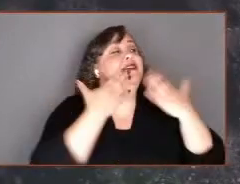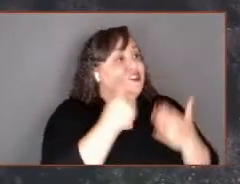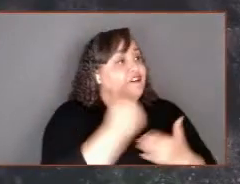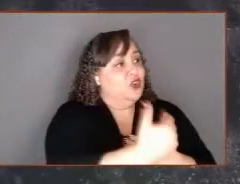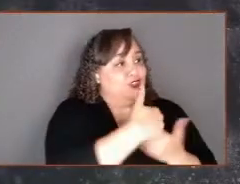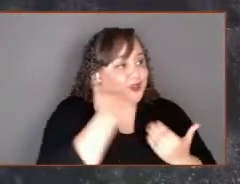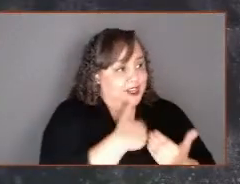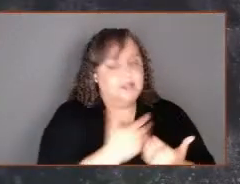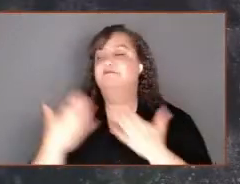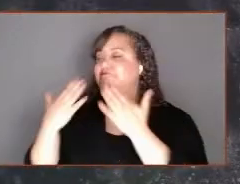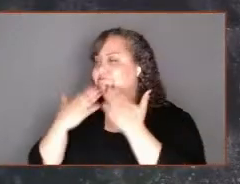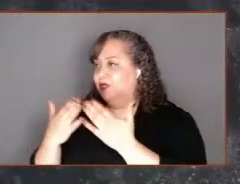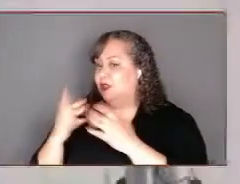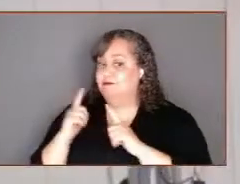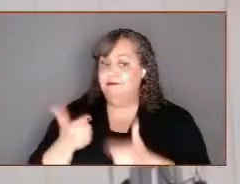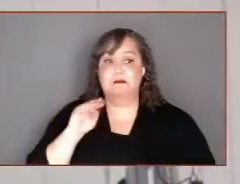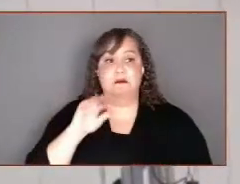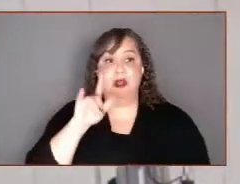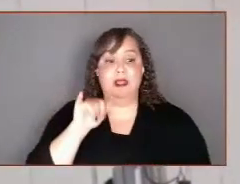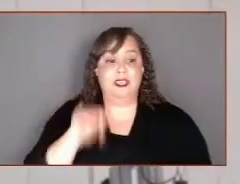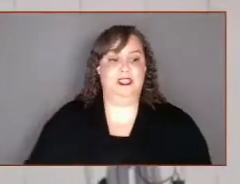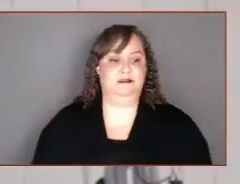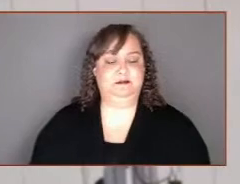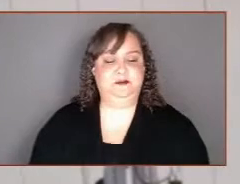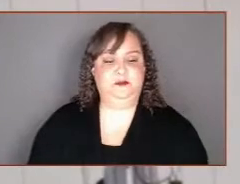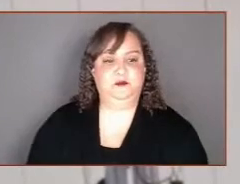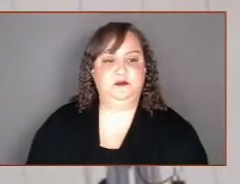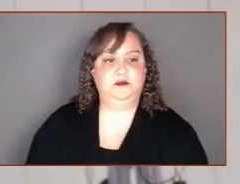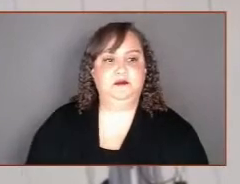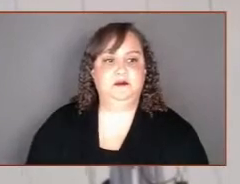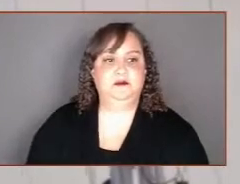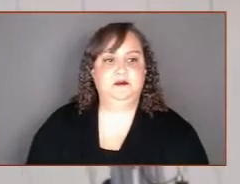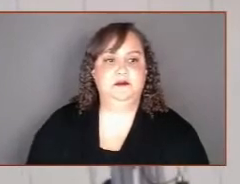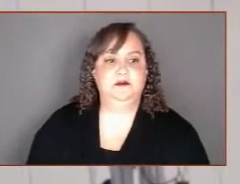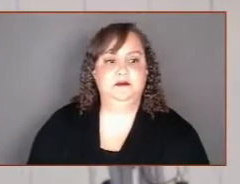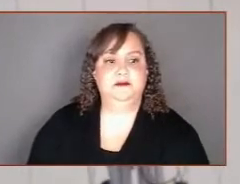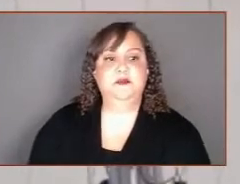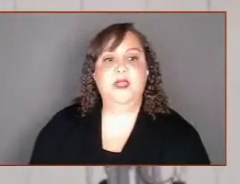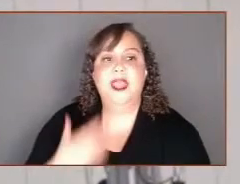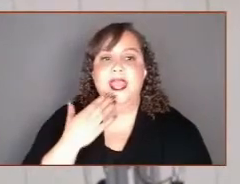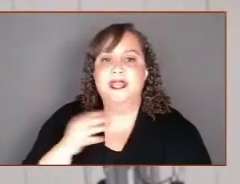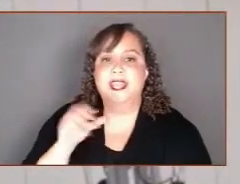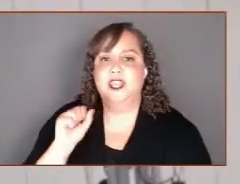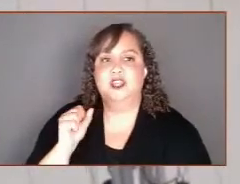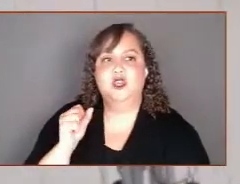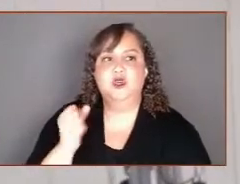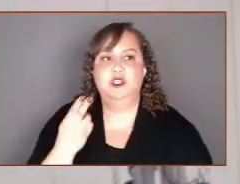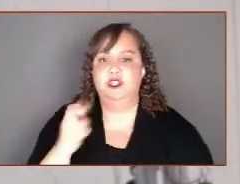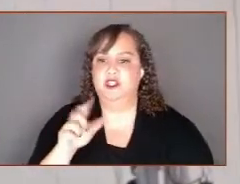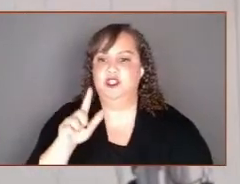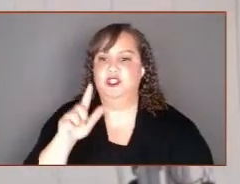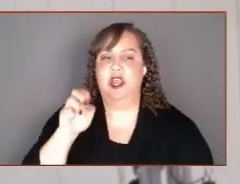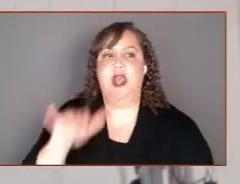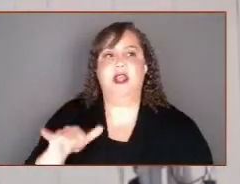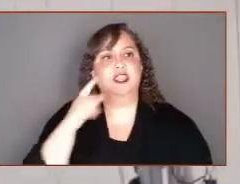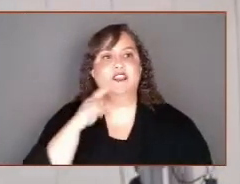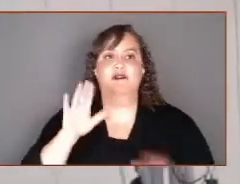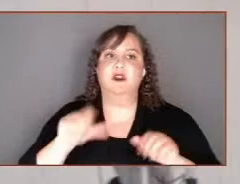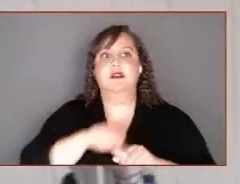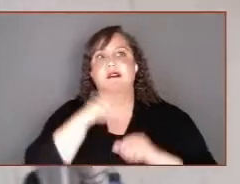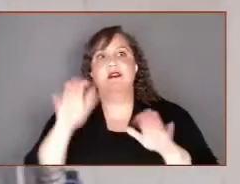Molly, it's back to you. Thanks, Natalie. And thank you, Shelley, for putting on another great competition. We love coming to this one. Well, I also